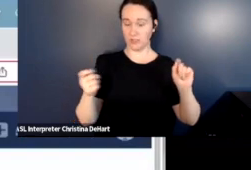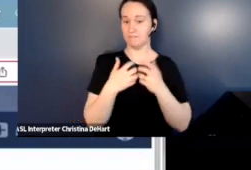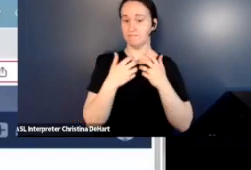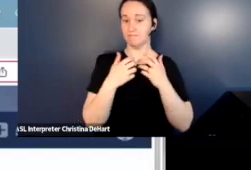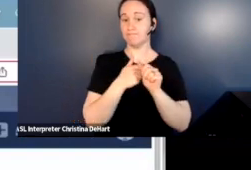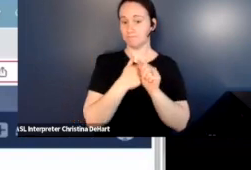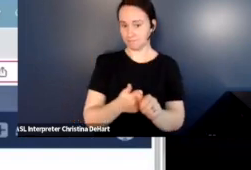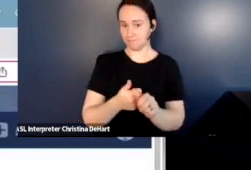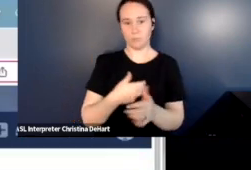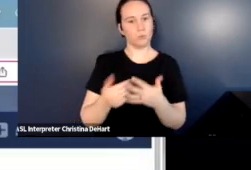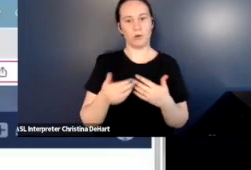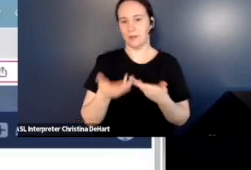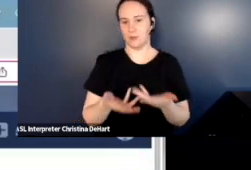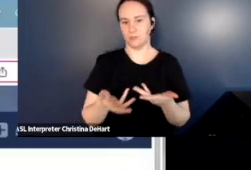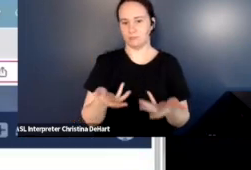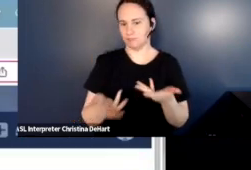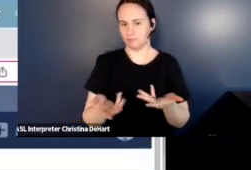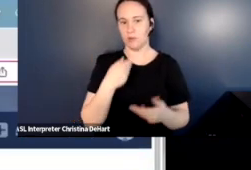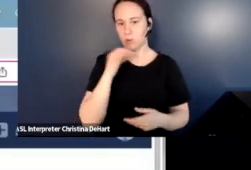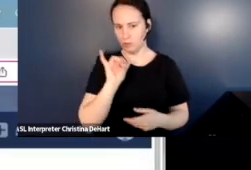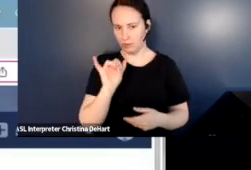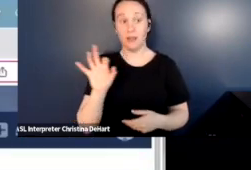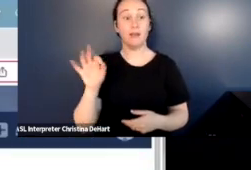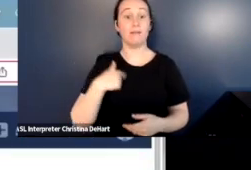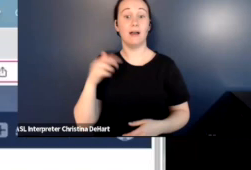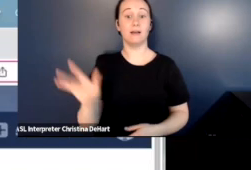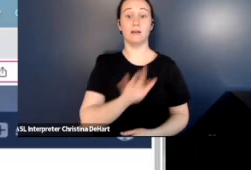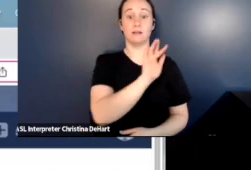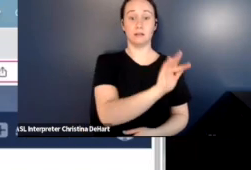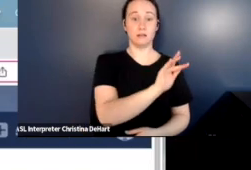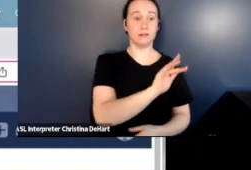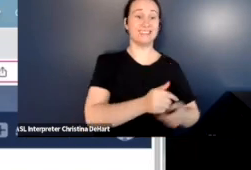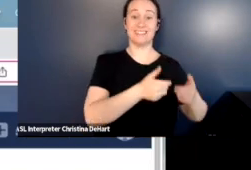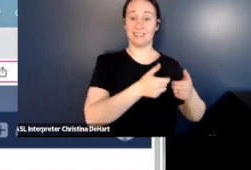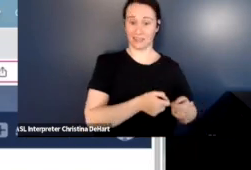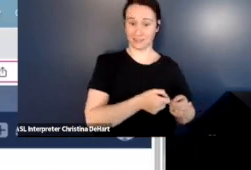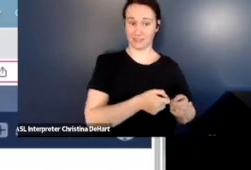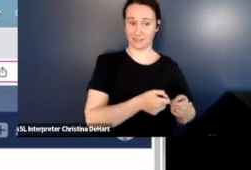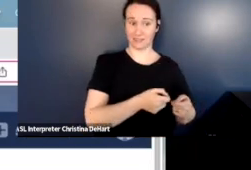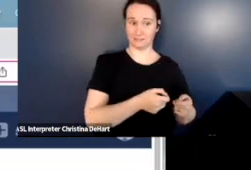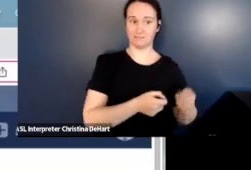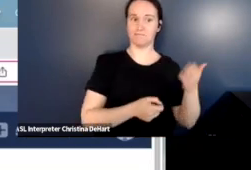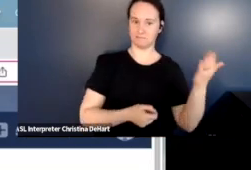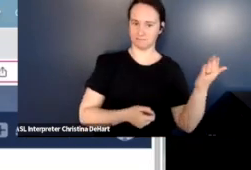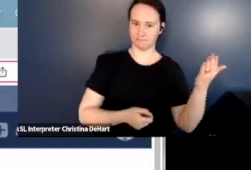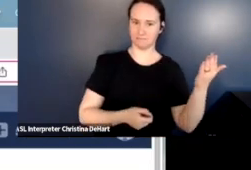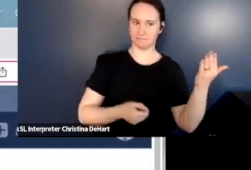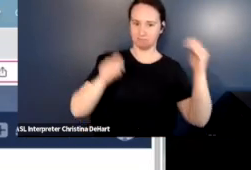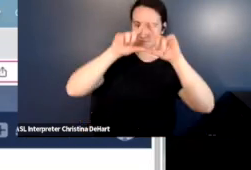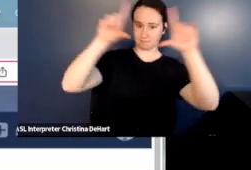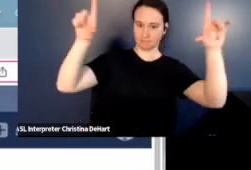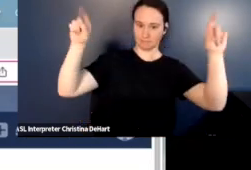with the interaction that is being worked. If I toggle back to the text messaging thread, you'll see that